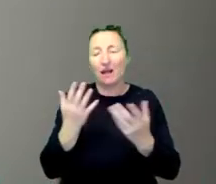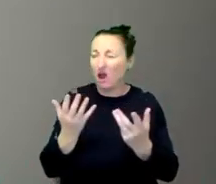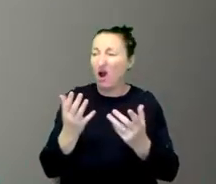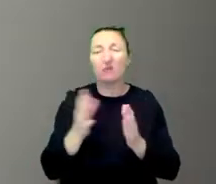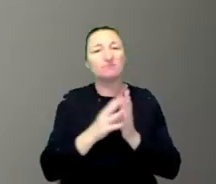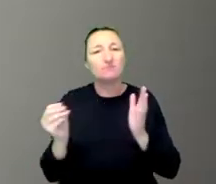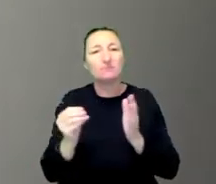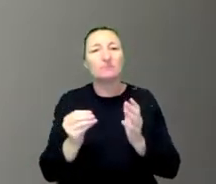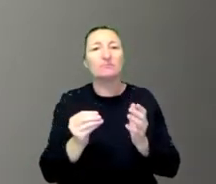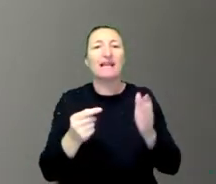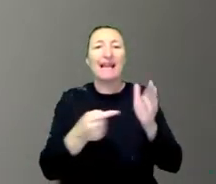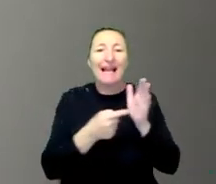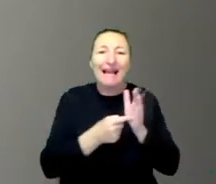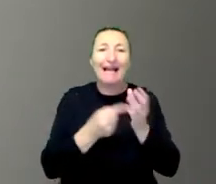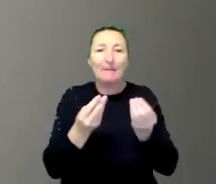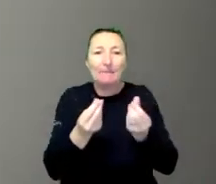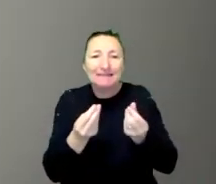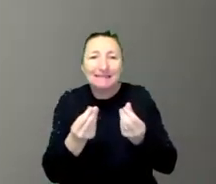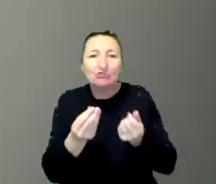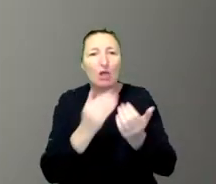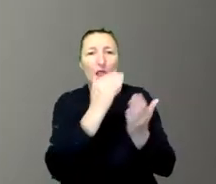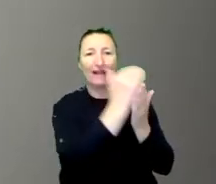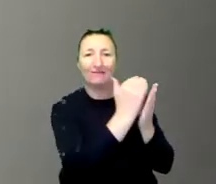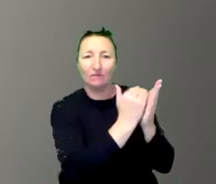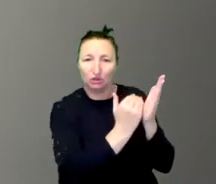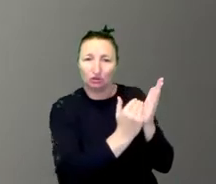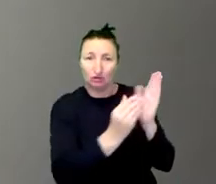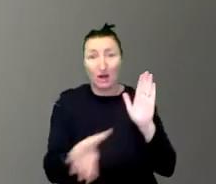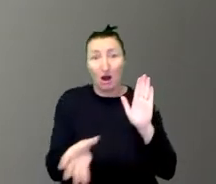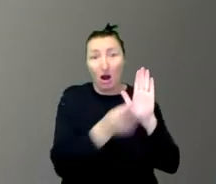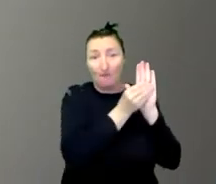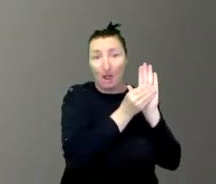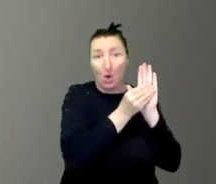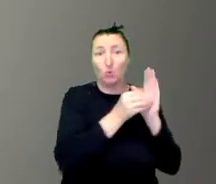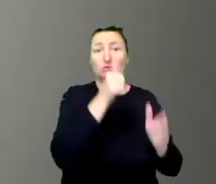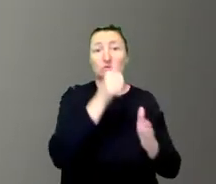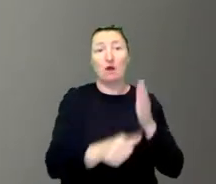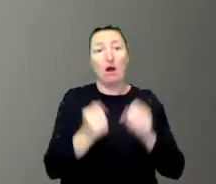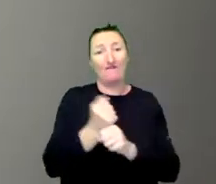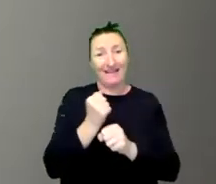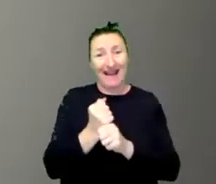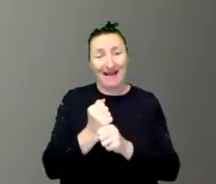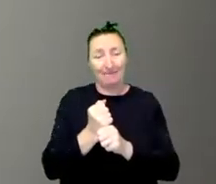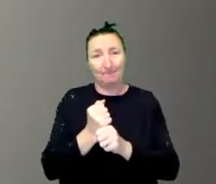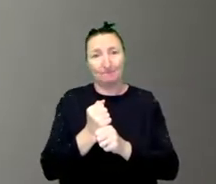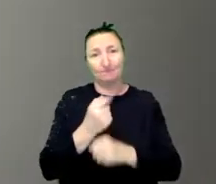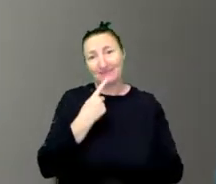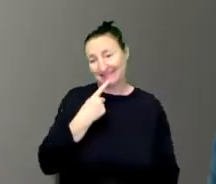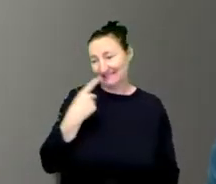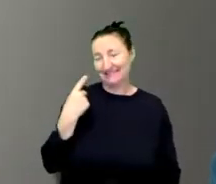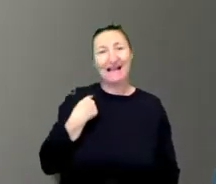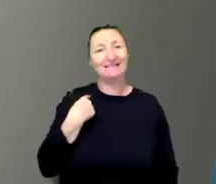or inventory that are uploaded at the start of the game. Yesterday over dinner, we decided to call